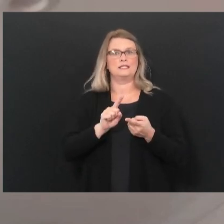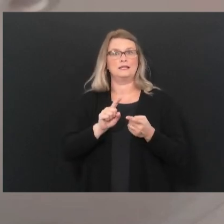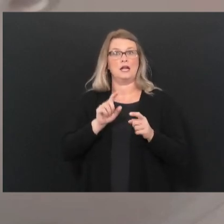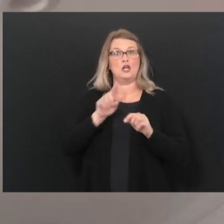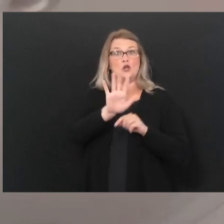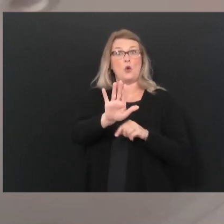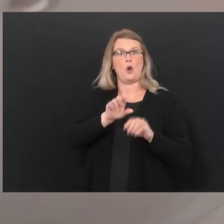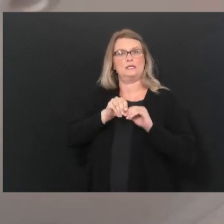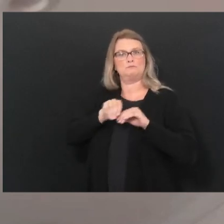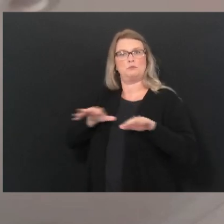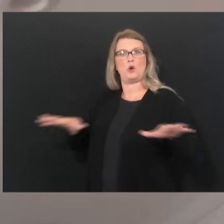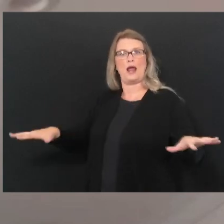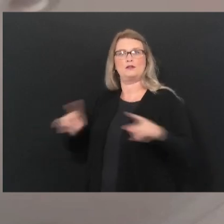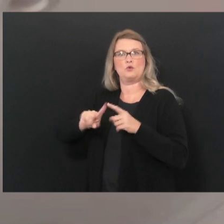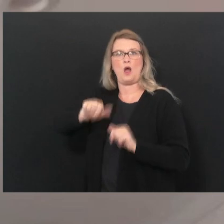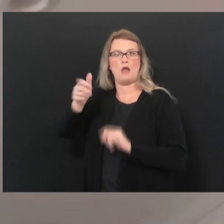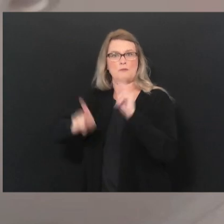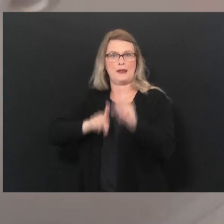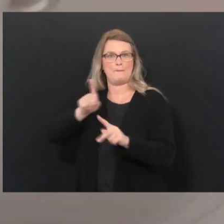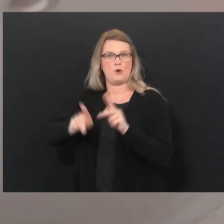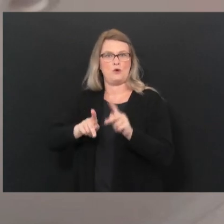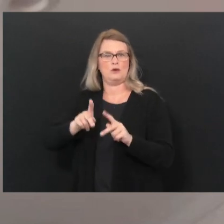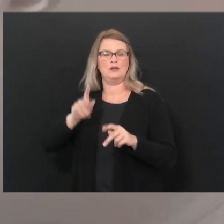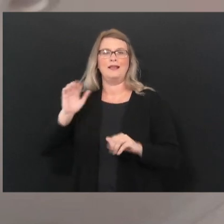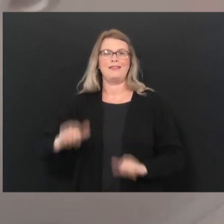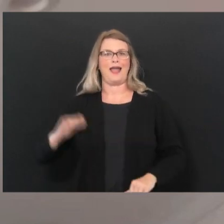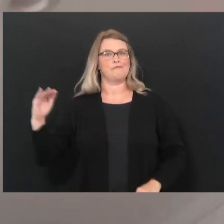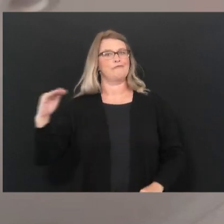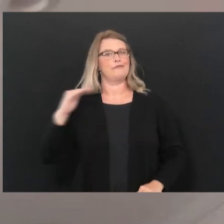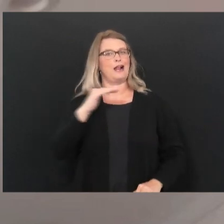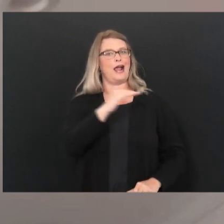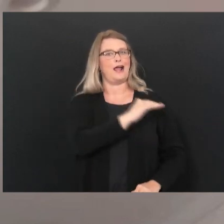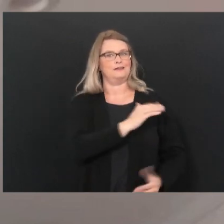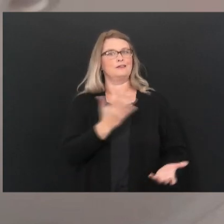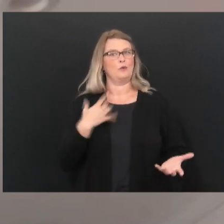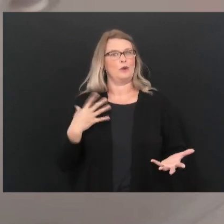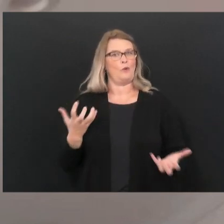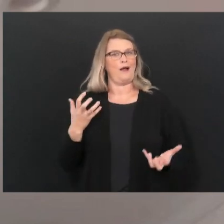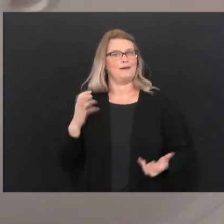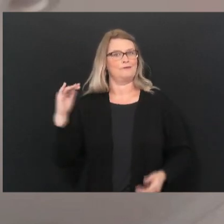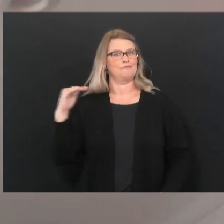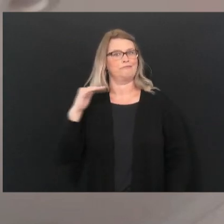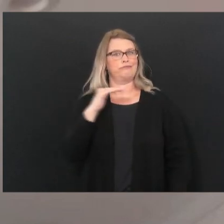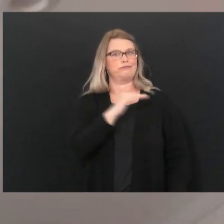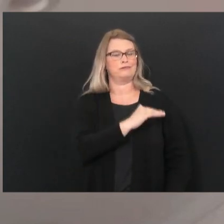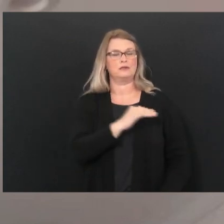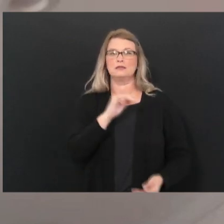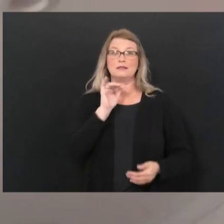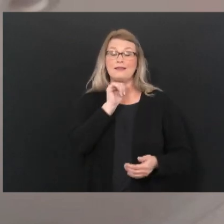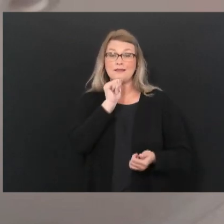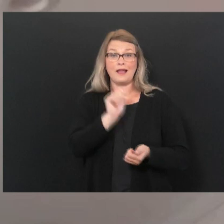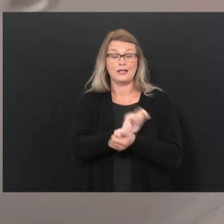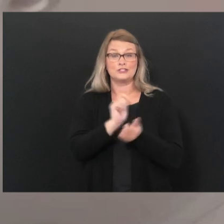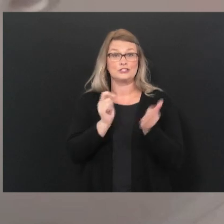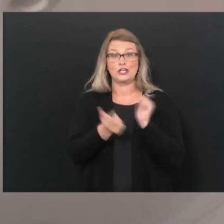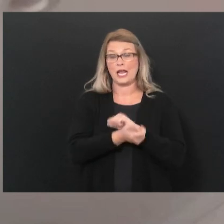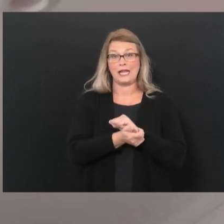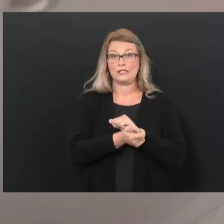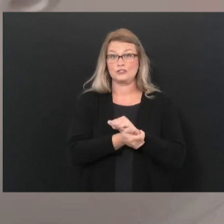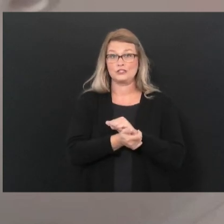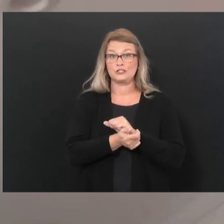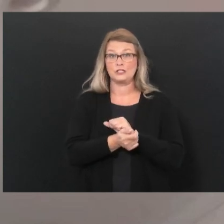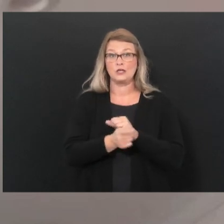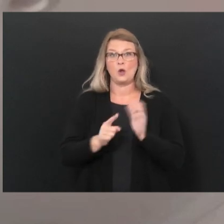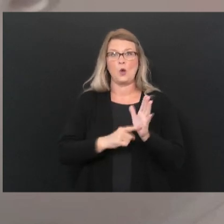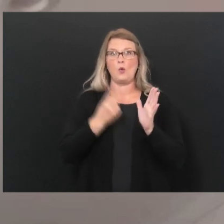the virus to reduce that rate, flatten the curve, reduce the surge. This does not change as we get back